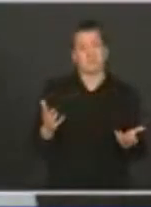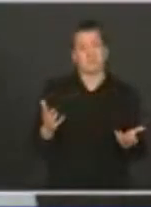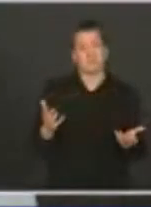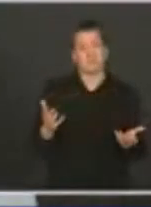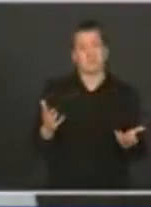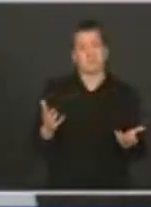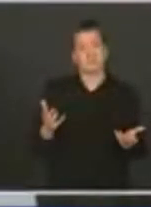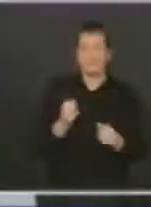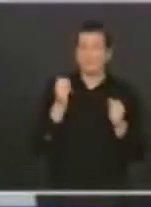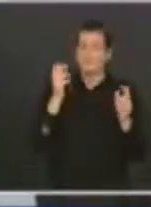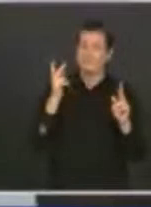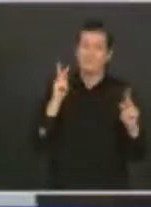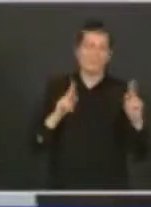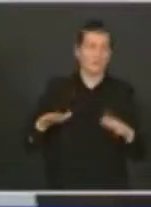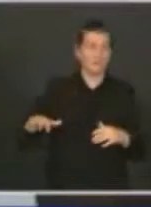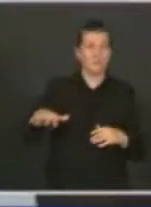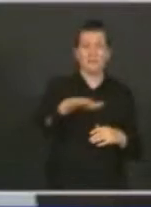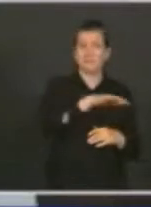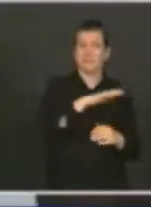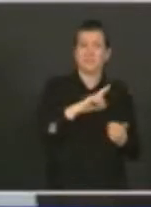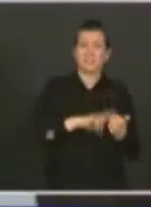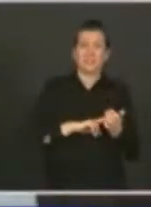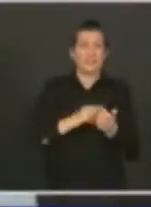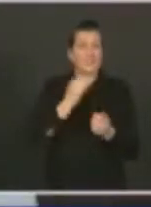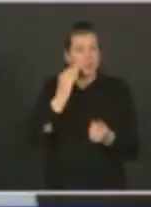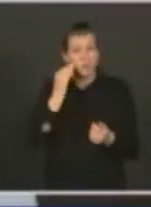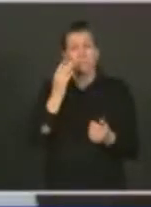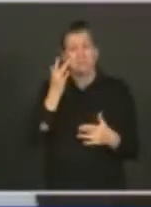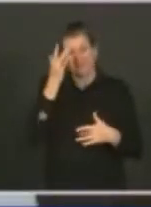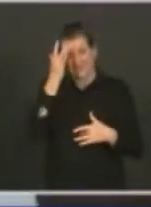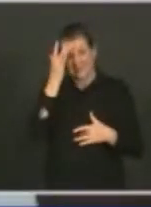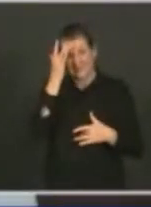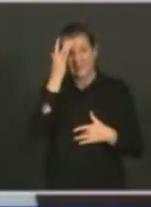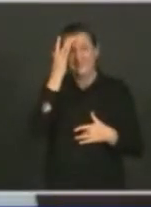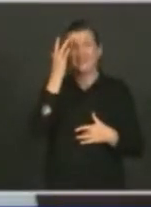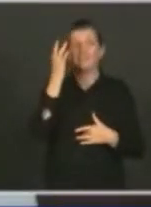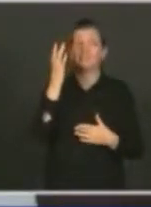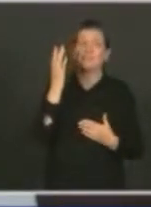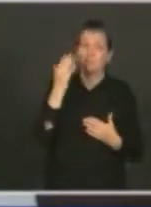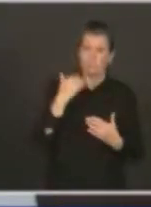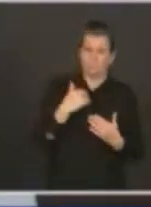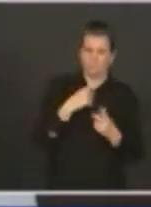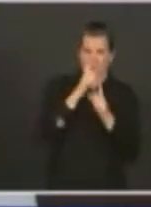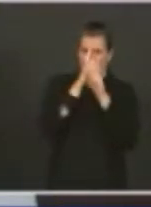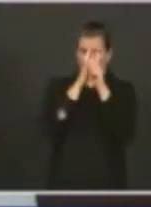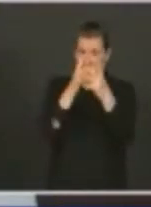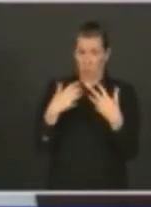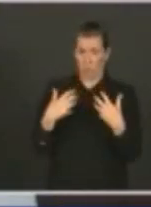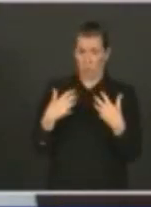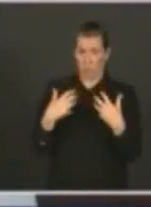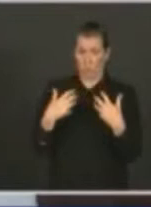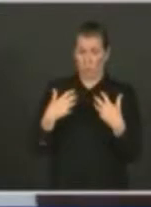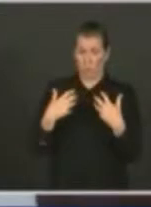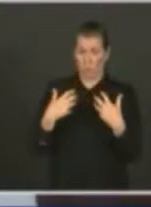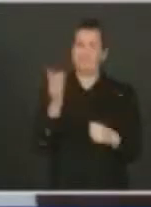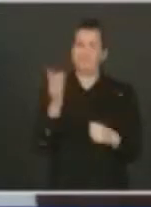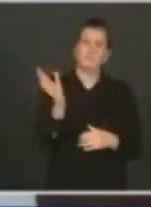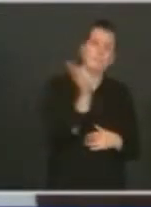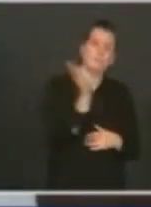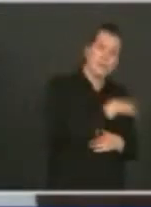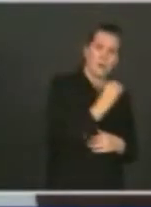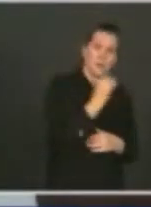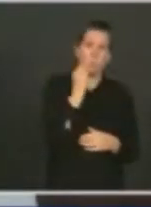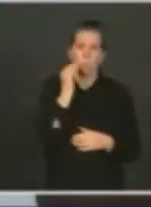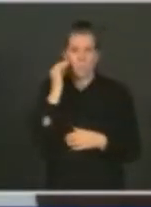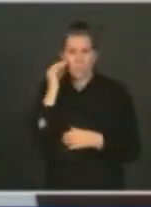care hospital settings that no longer need to be in those hospital settings can be moved to appropriate settings